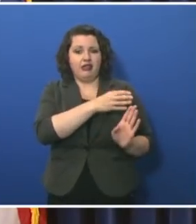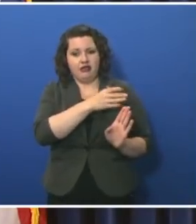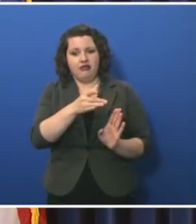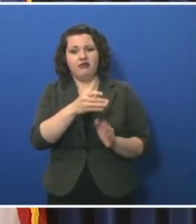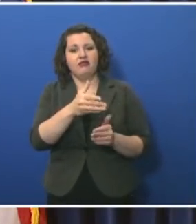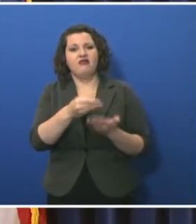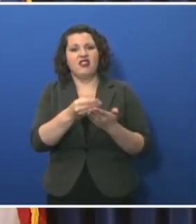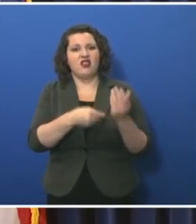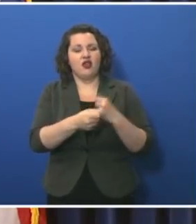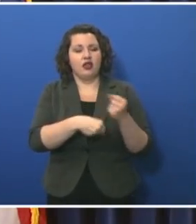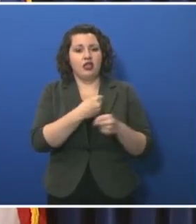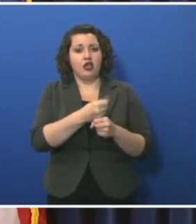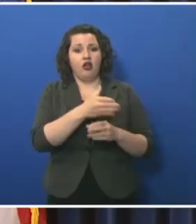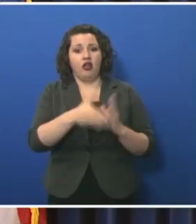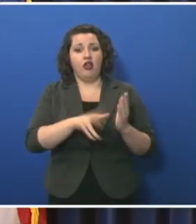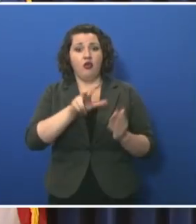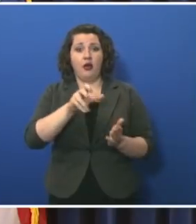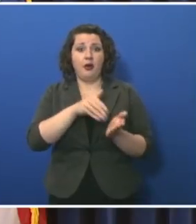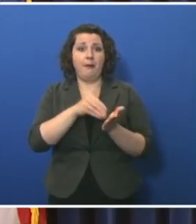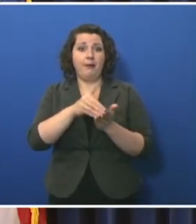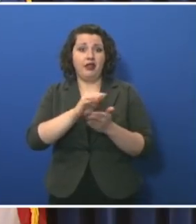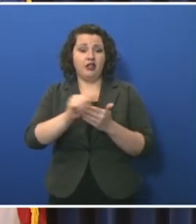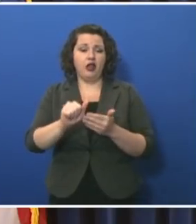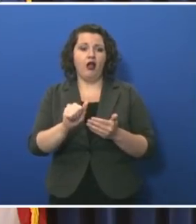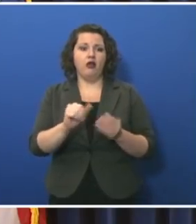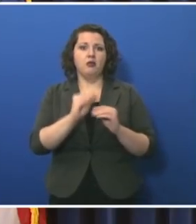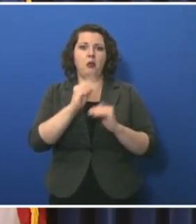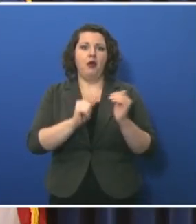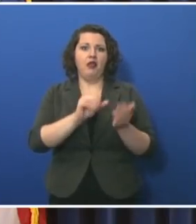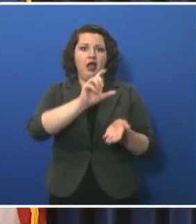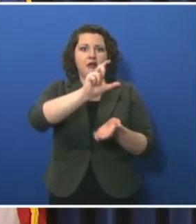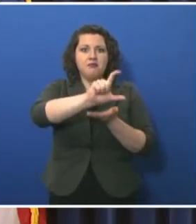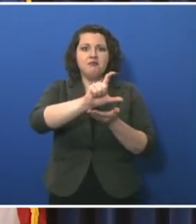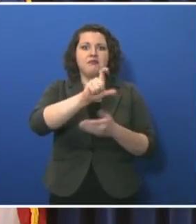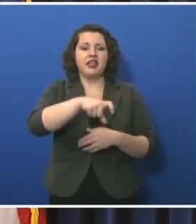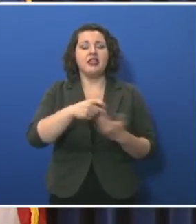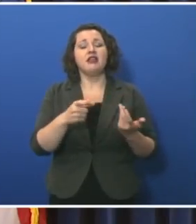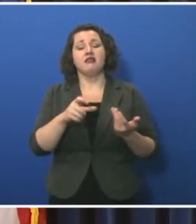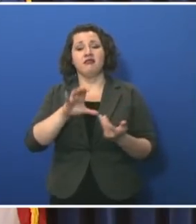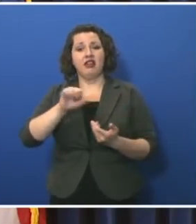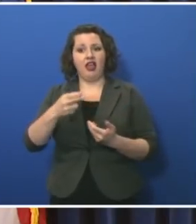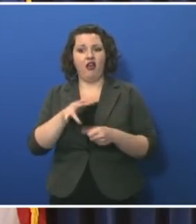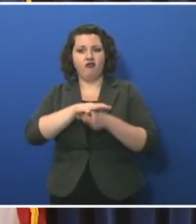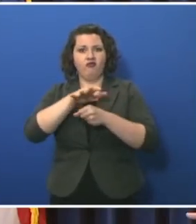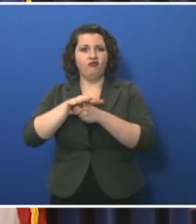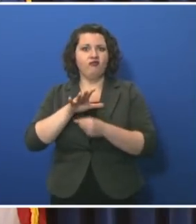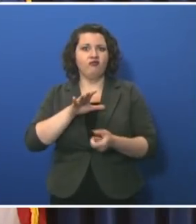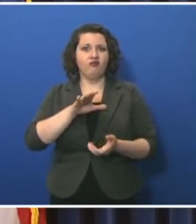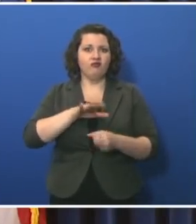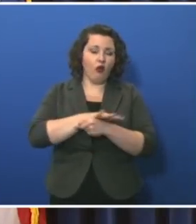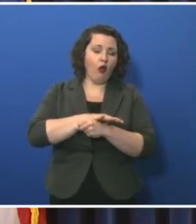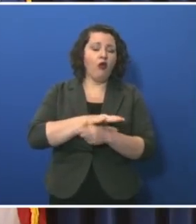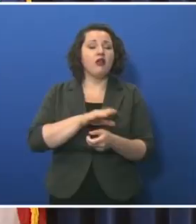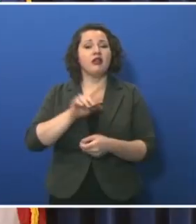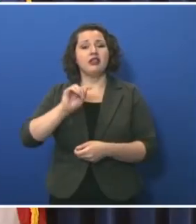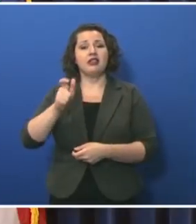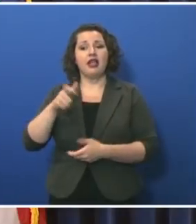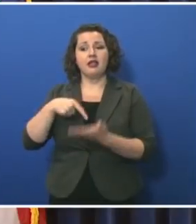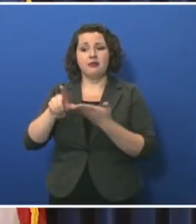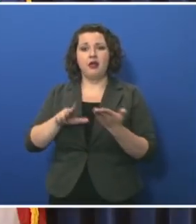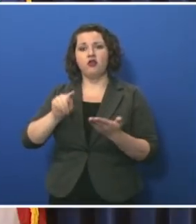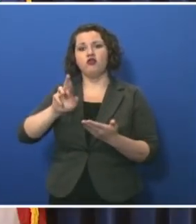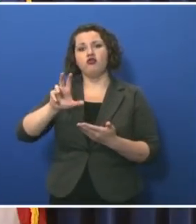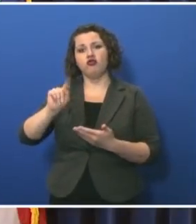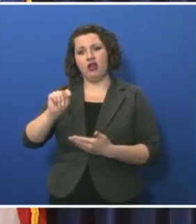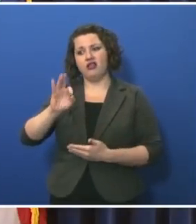year with almost a $300 million surplus. Our cash reserves are full, and the Taxpayer Trust Fund has some funding in it as well.